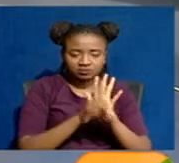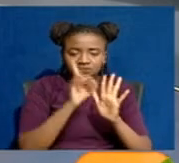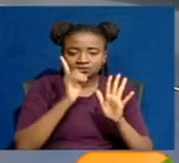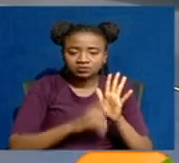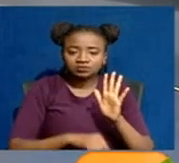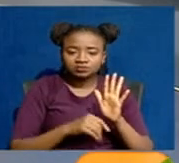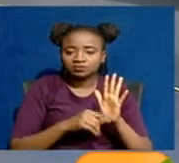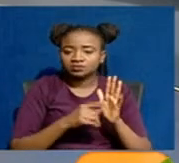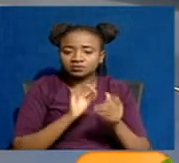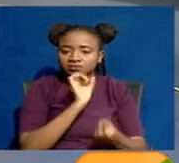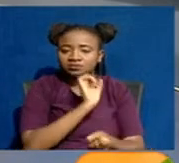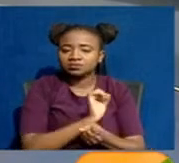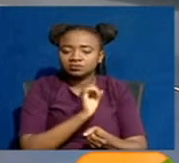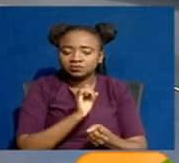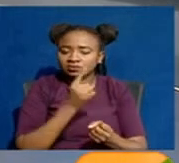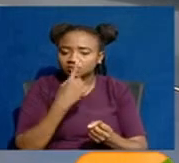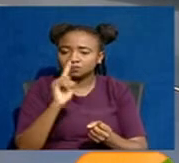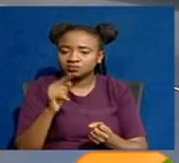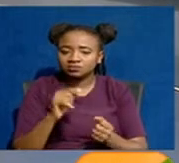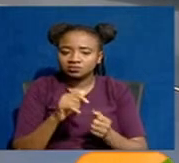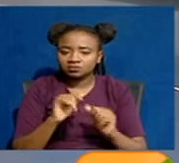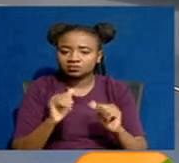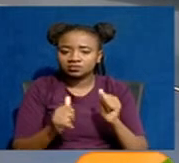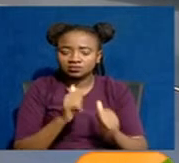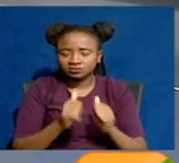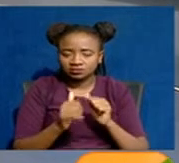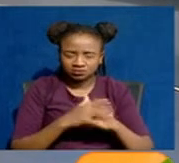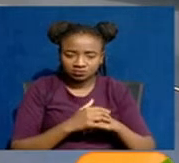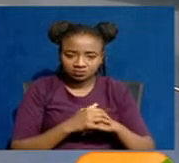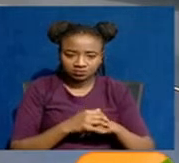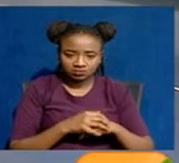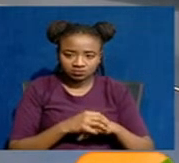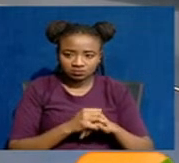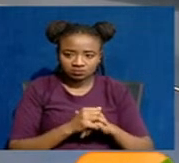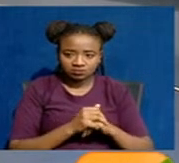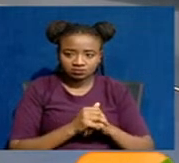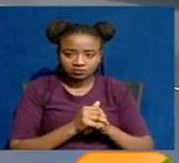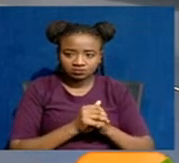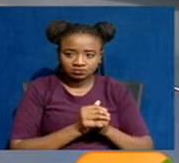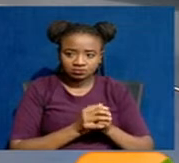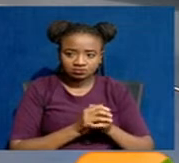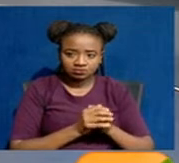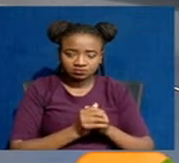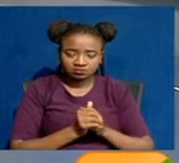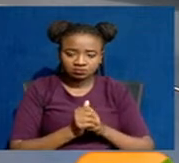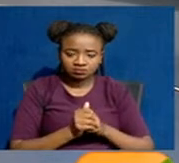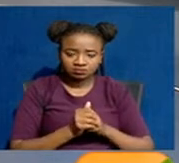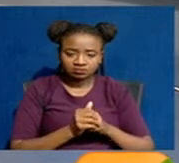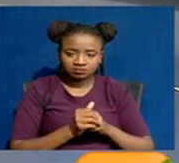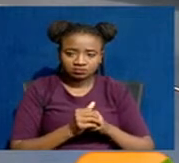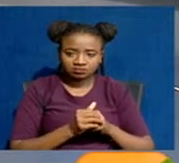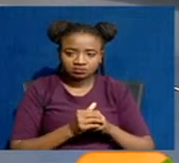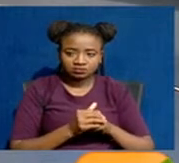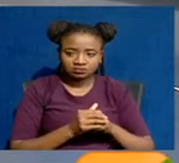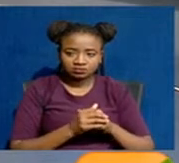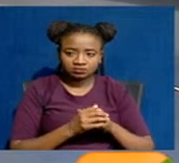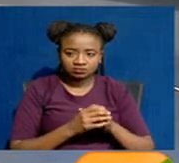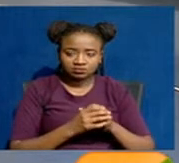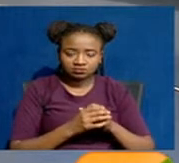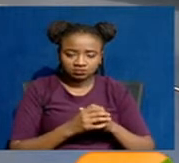an arrest look like? Okay. So I'll talk about an arrest in terms of what are your rights in terms of an arrested person.